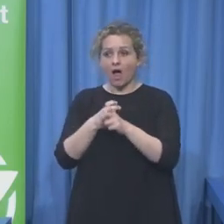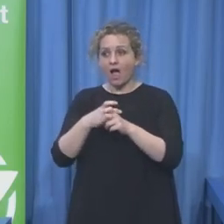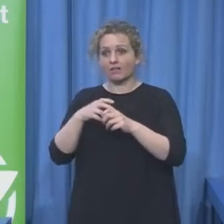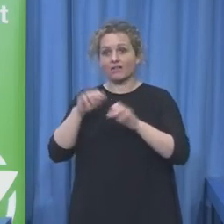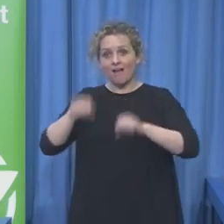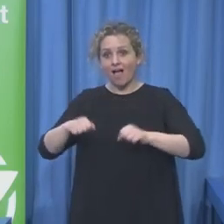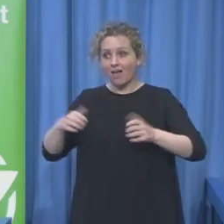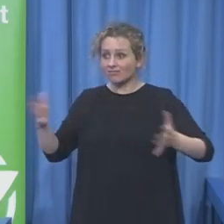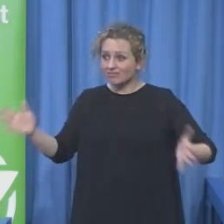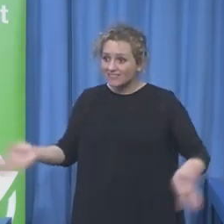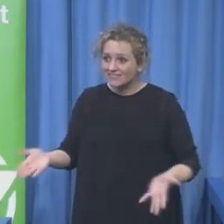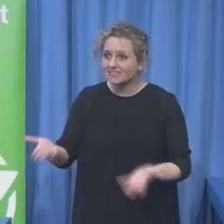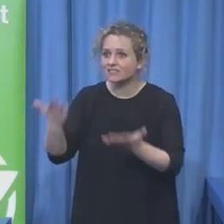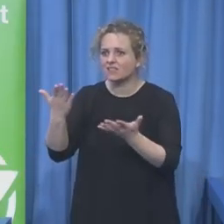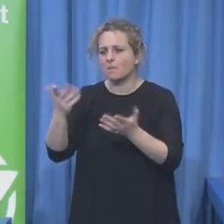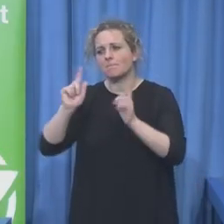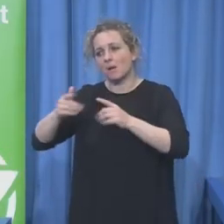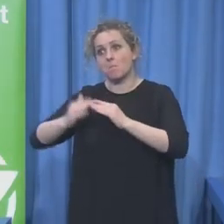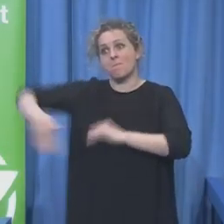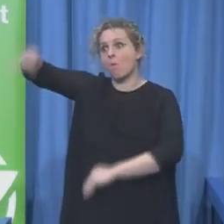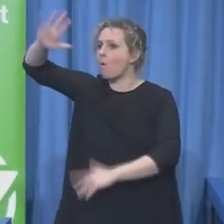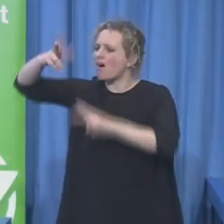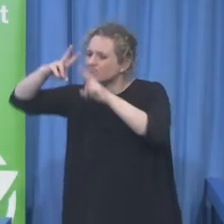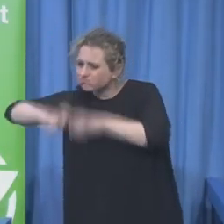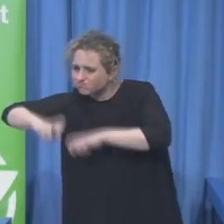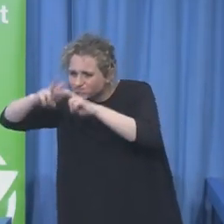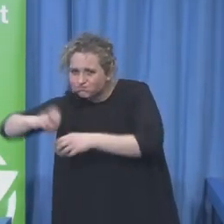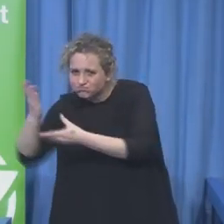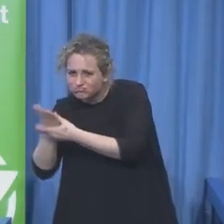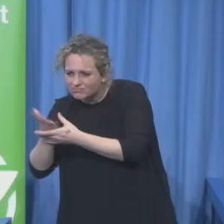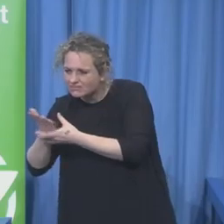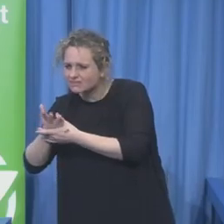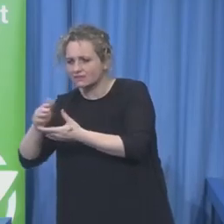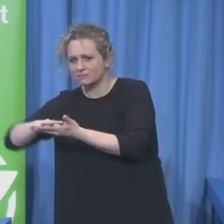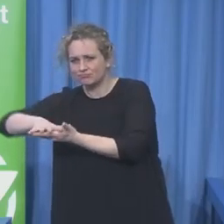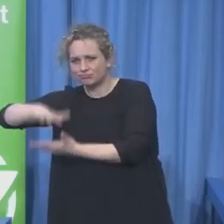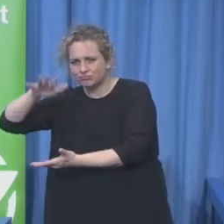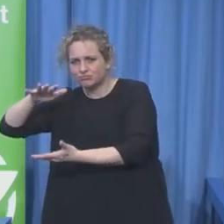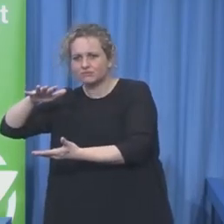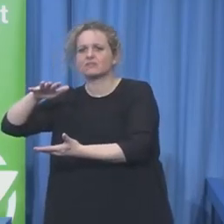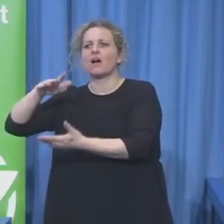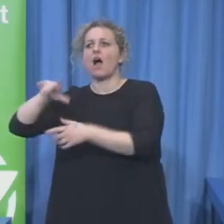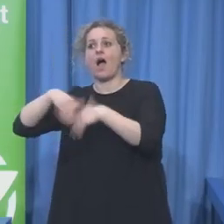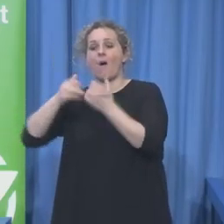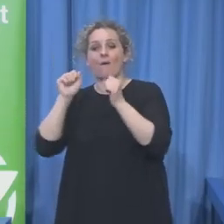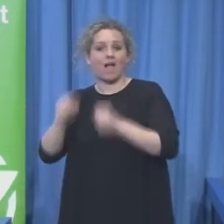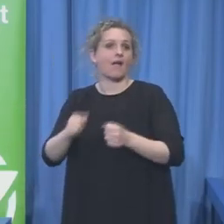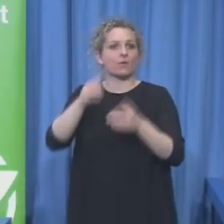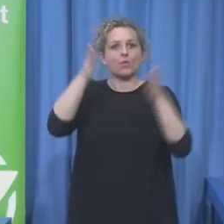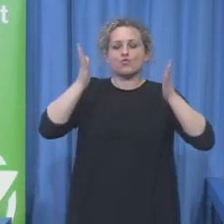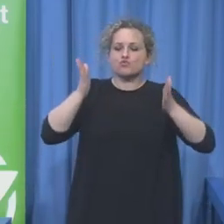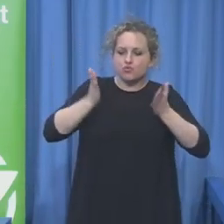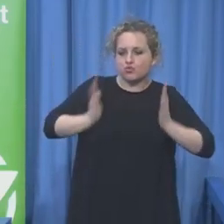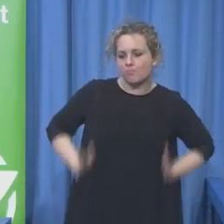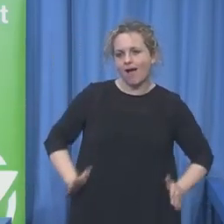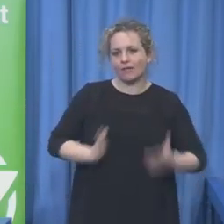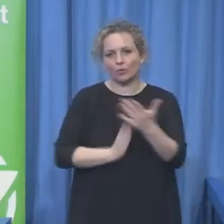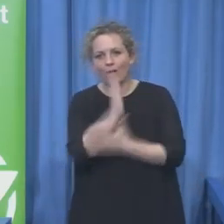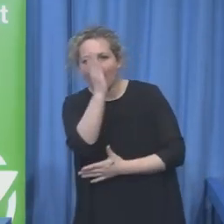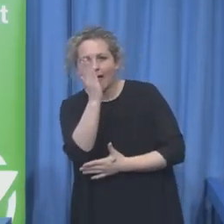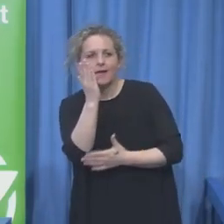which show that there are big institutions in horrible conditions in parts of Africa, in Ghana, in